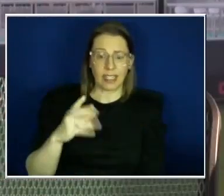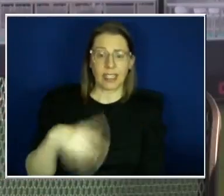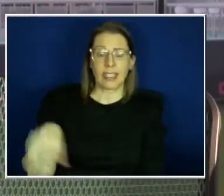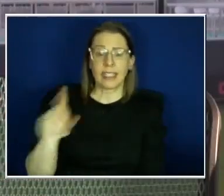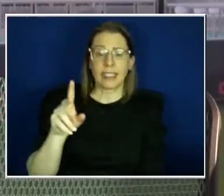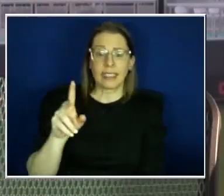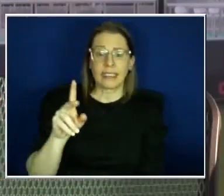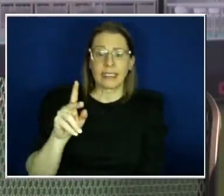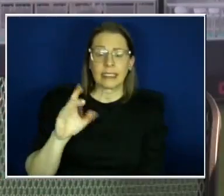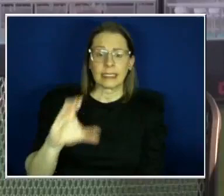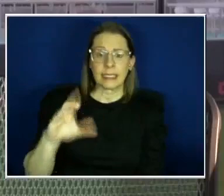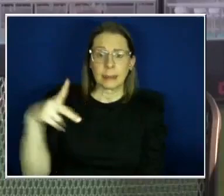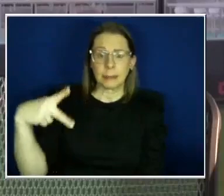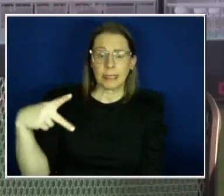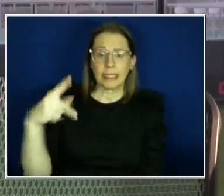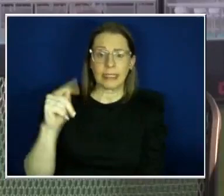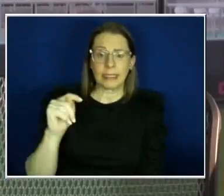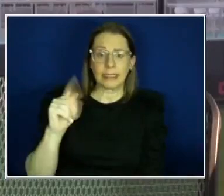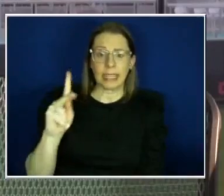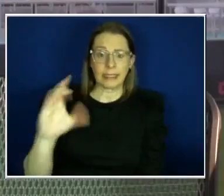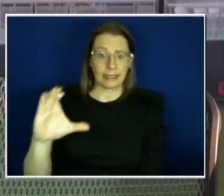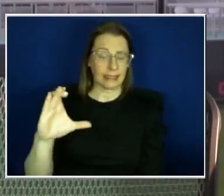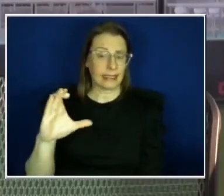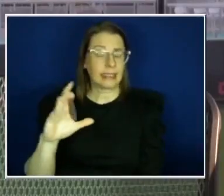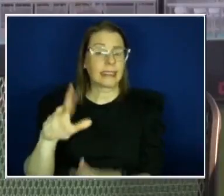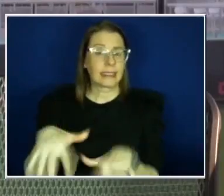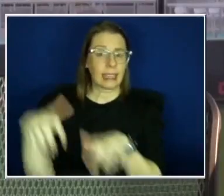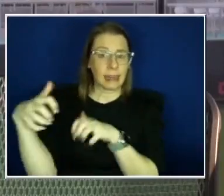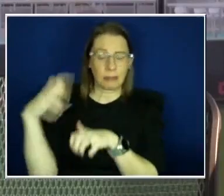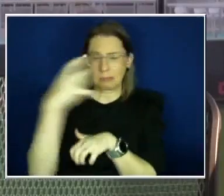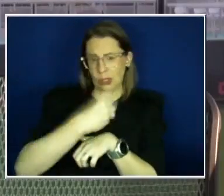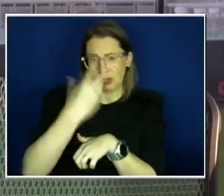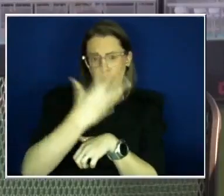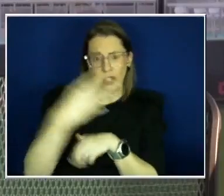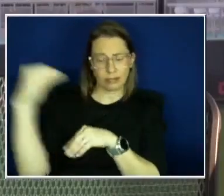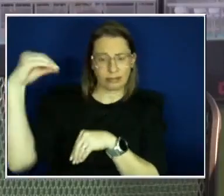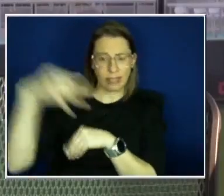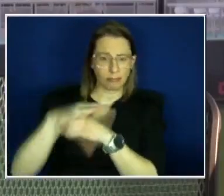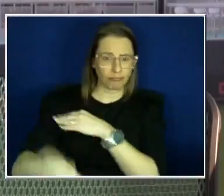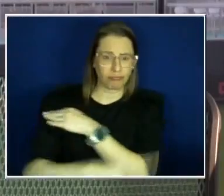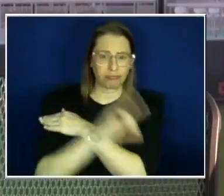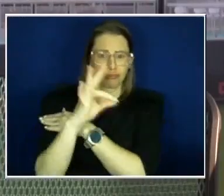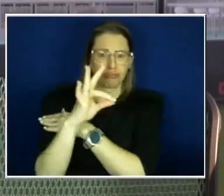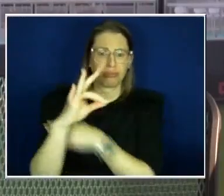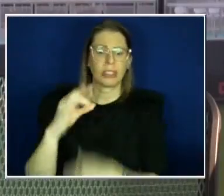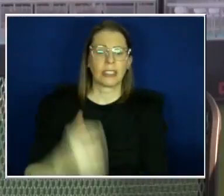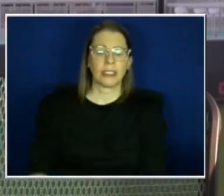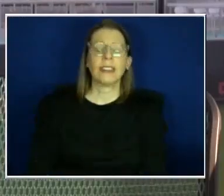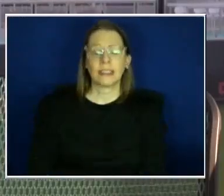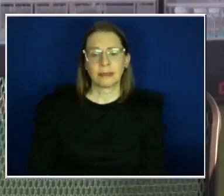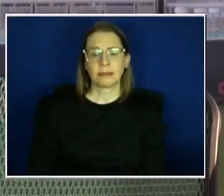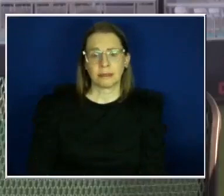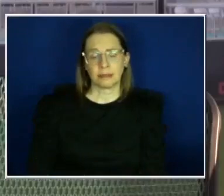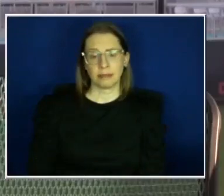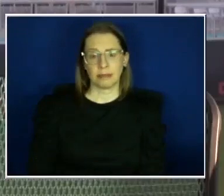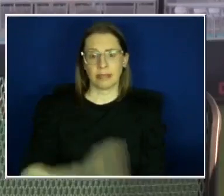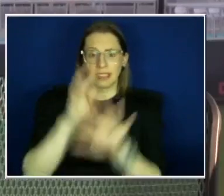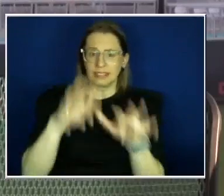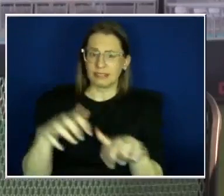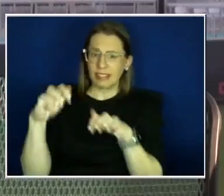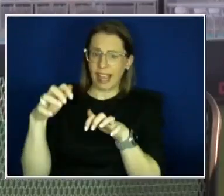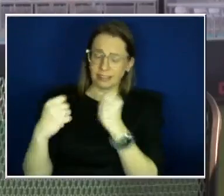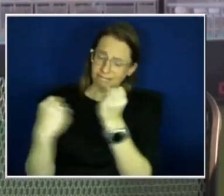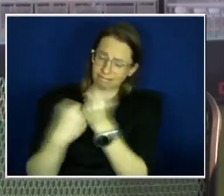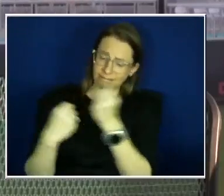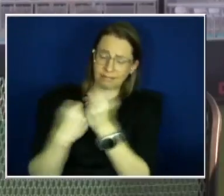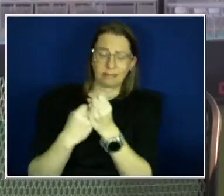morning to kind of show you just how beautiful it is, even when that sun is rising. So the fans are a huge part of that. They want